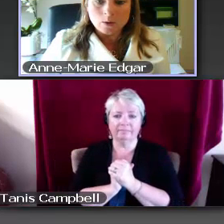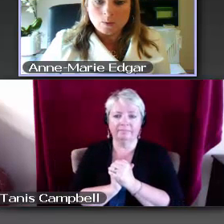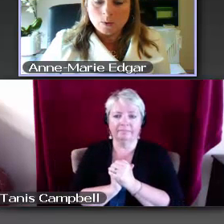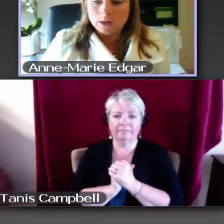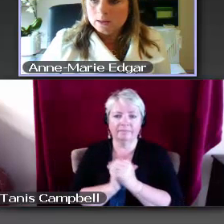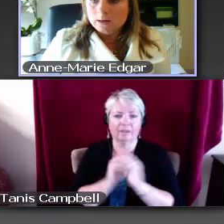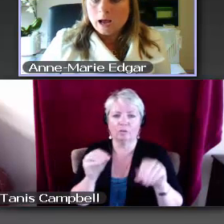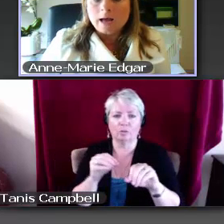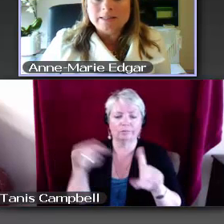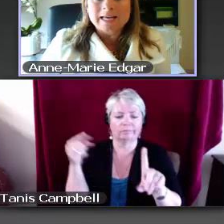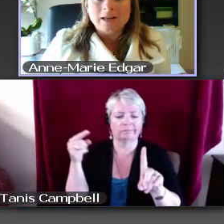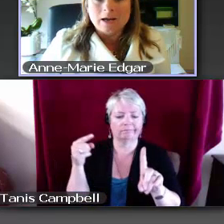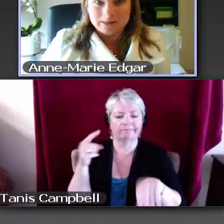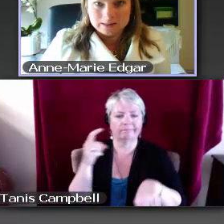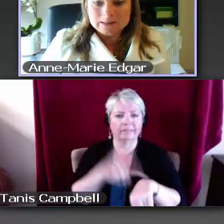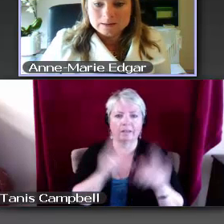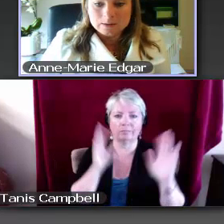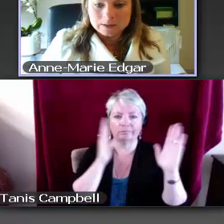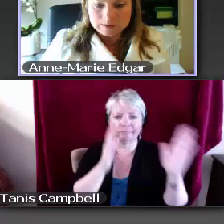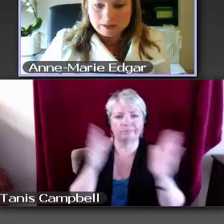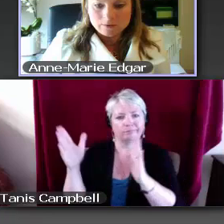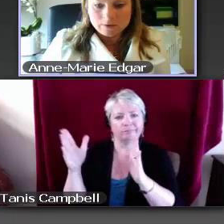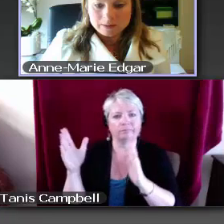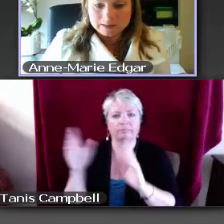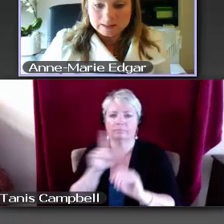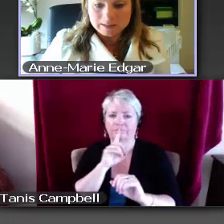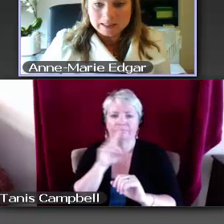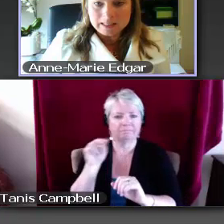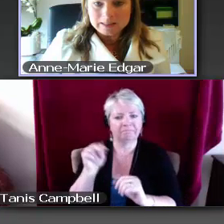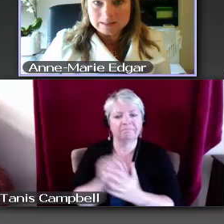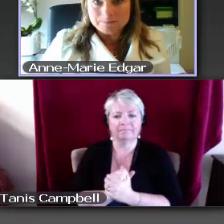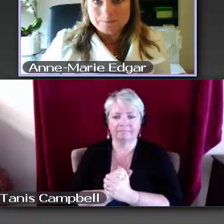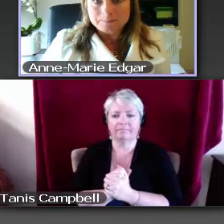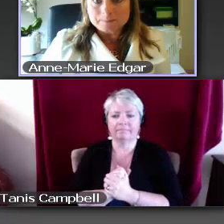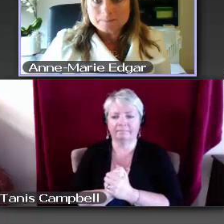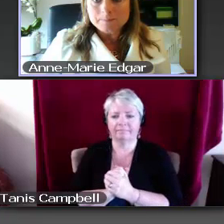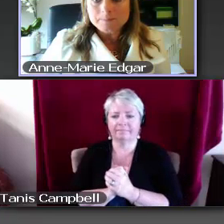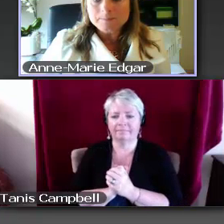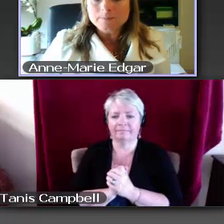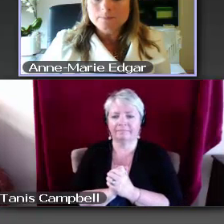really no deadlines, so to speak, for Disabilities.